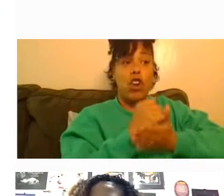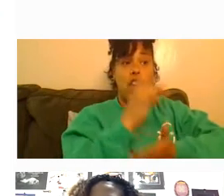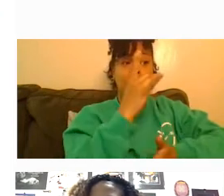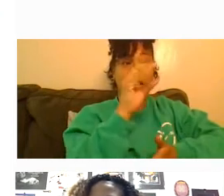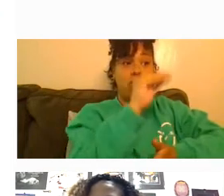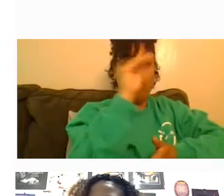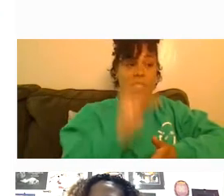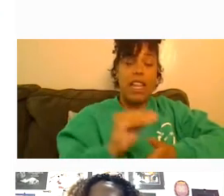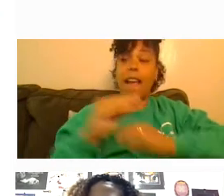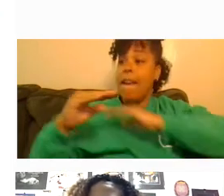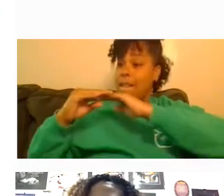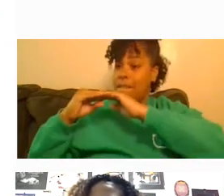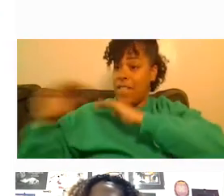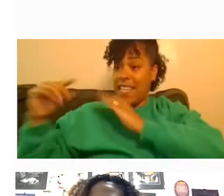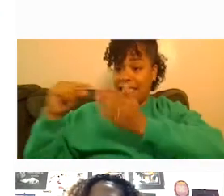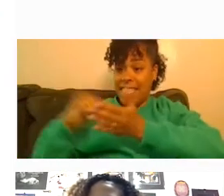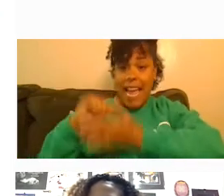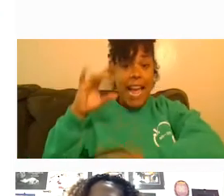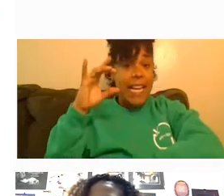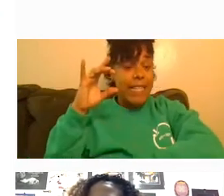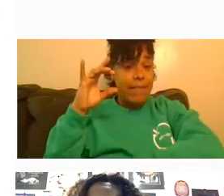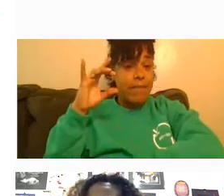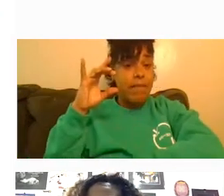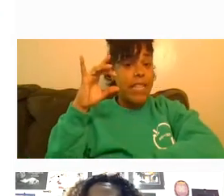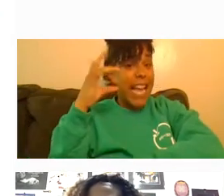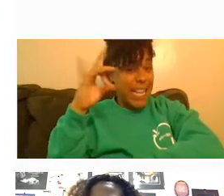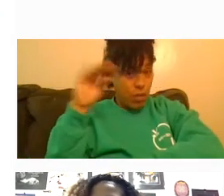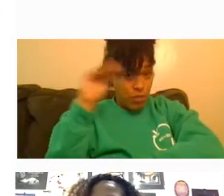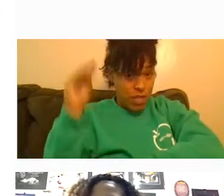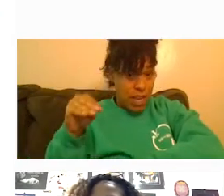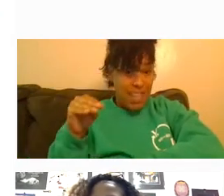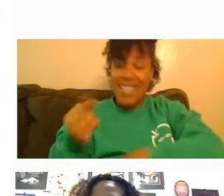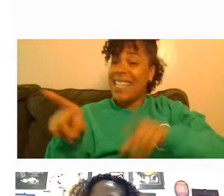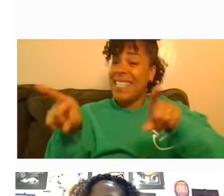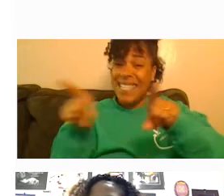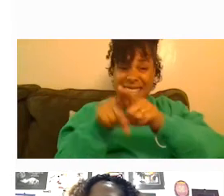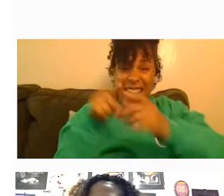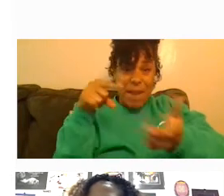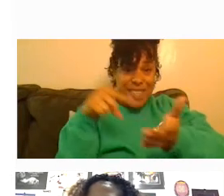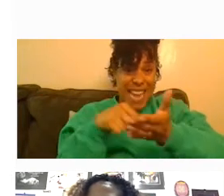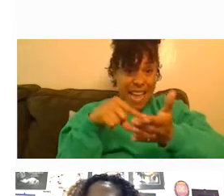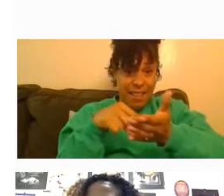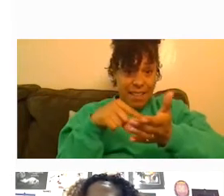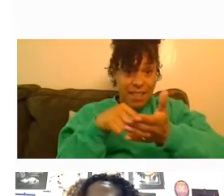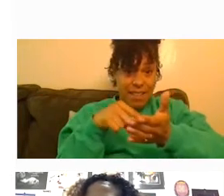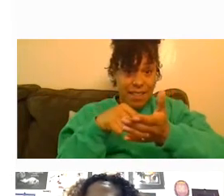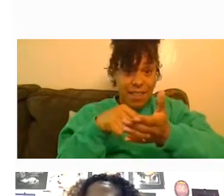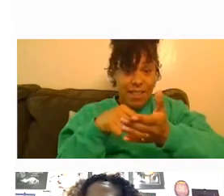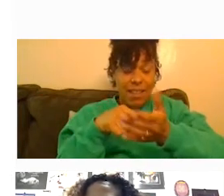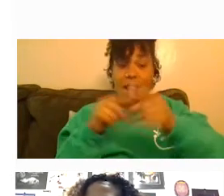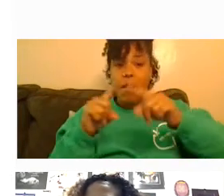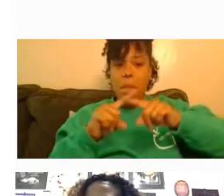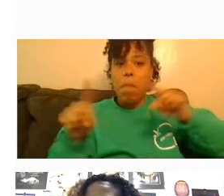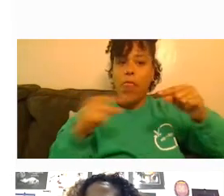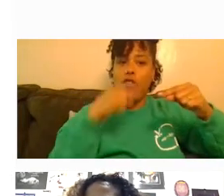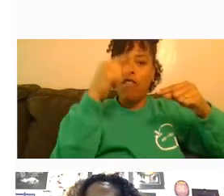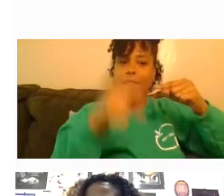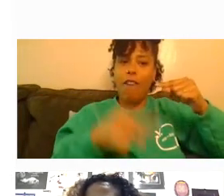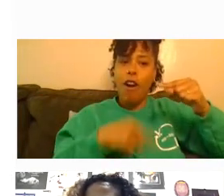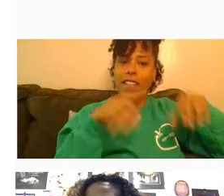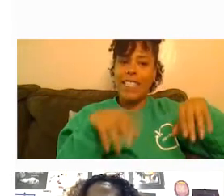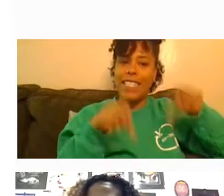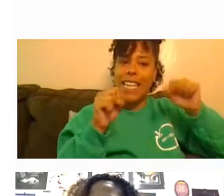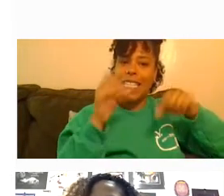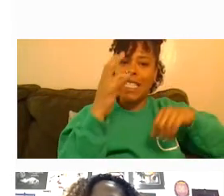18%. Same debt, same payment, but the revolving debt takes 17 years and 2 months to pay